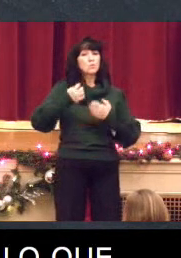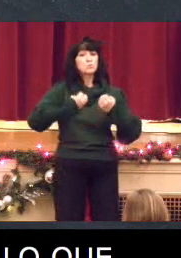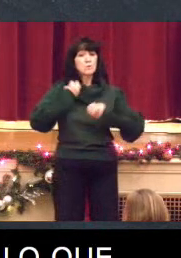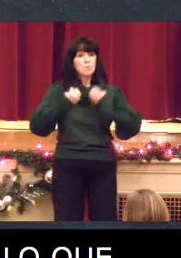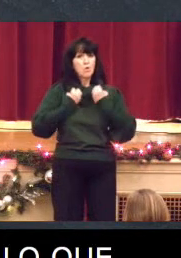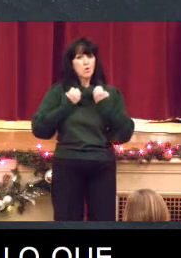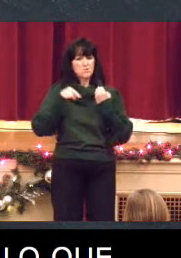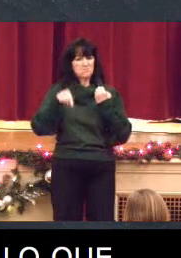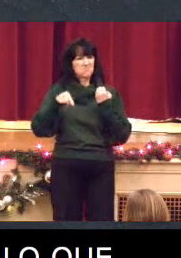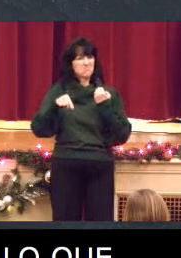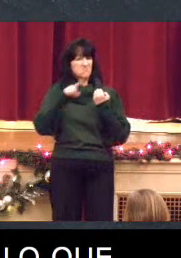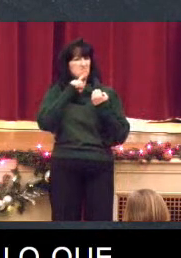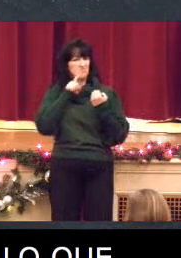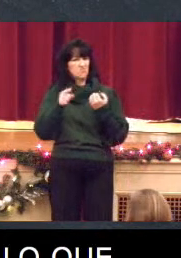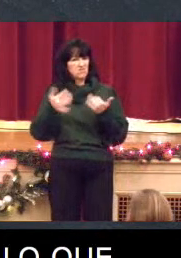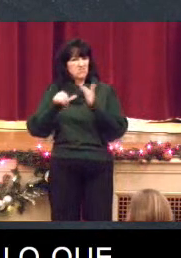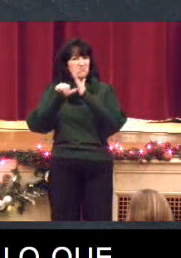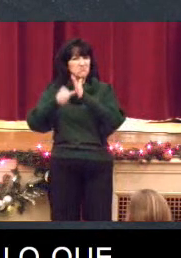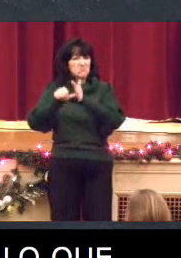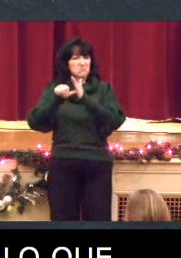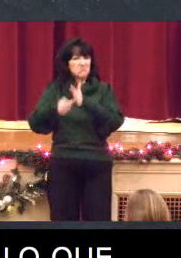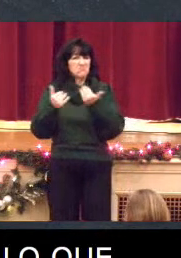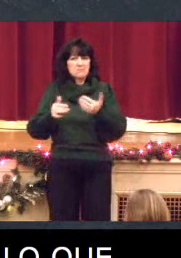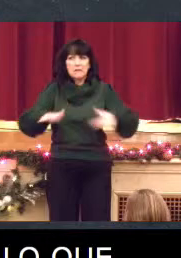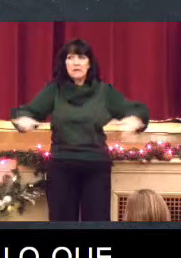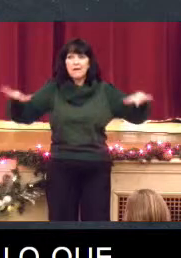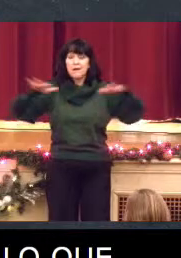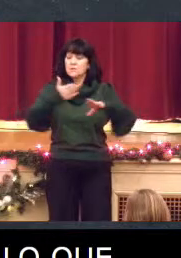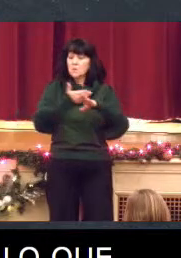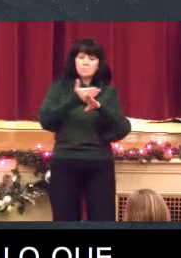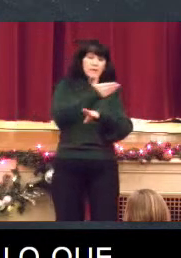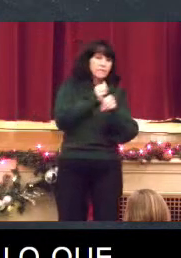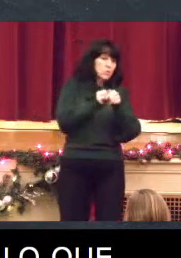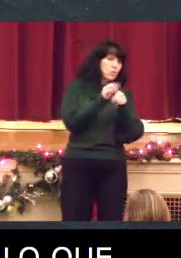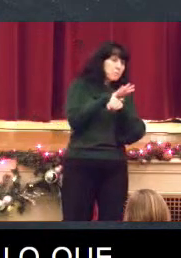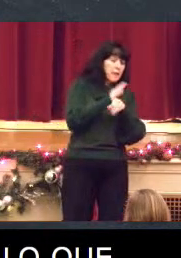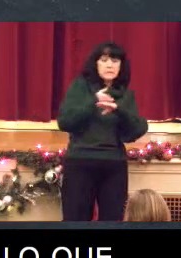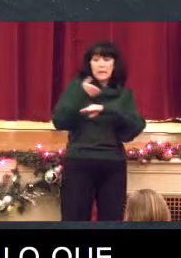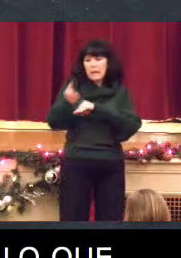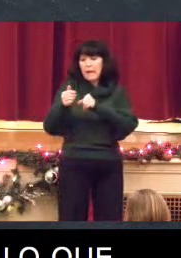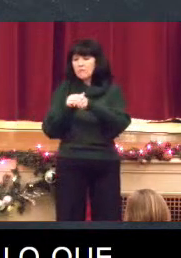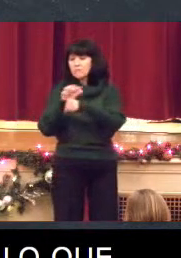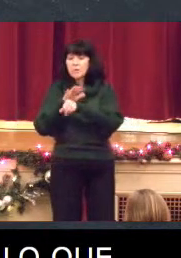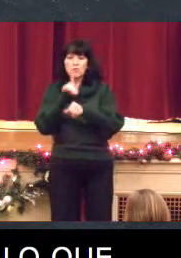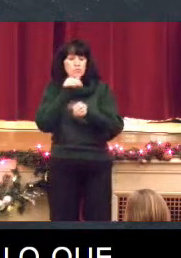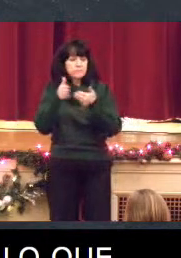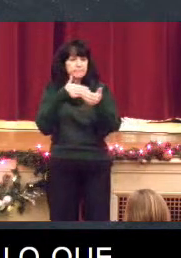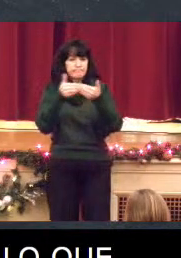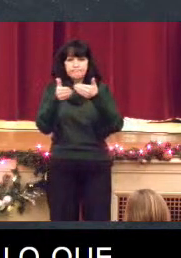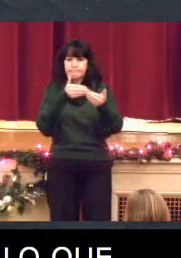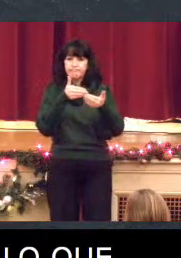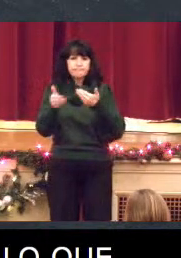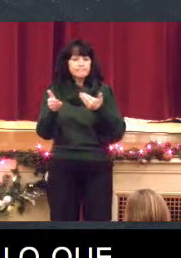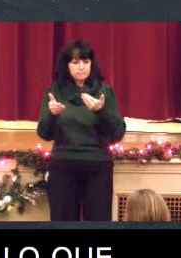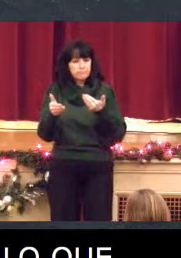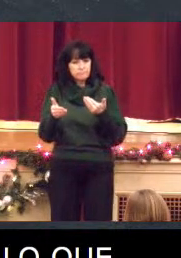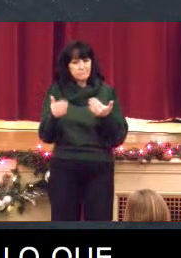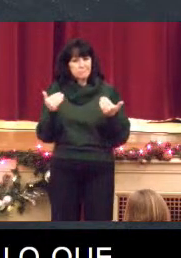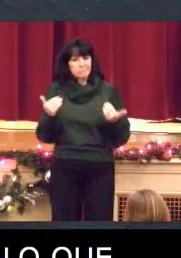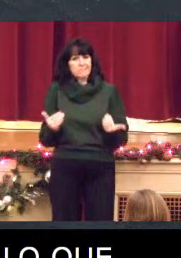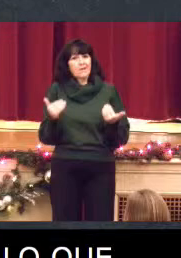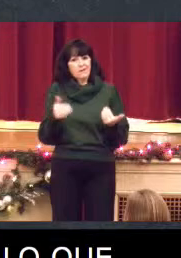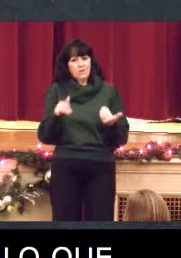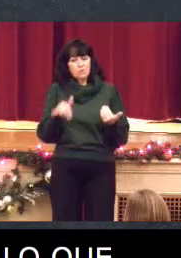post-pandemic or second round of pandemic, whatever we want to determine this as, social emotional behavioral well-being is becoming a piece.